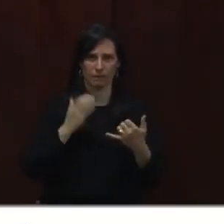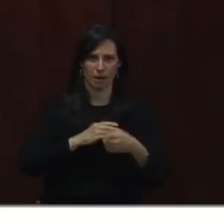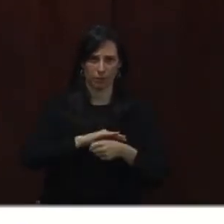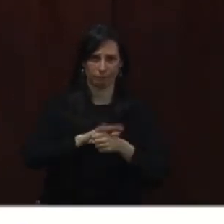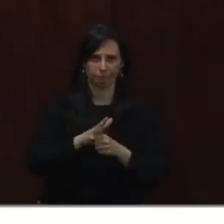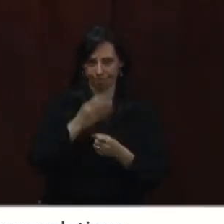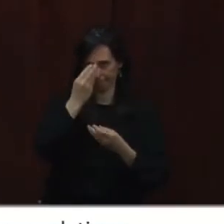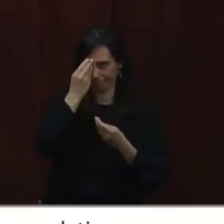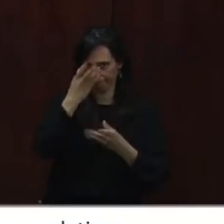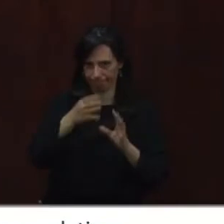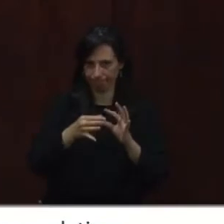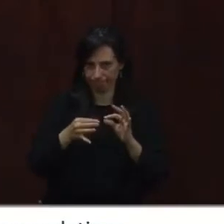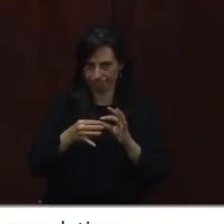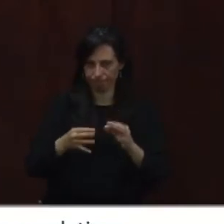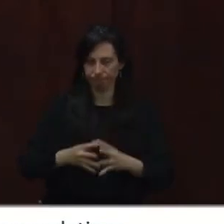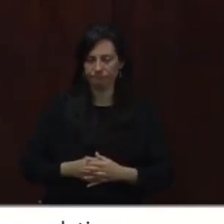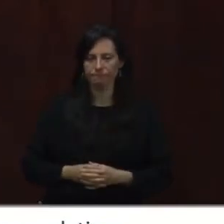update.